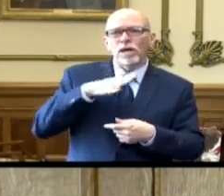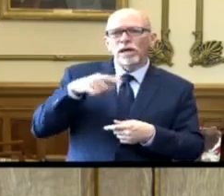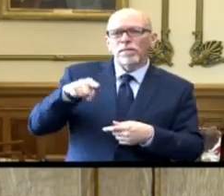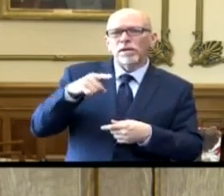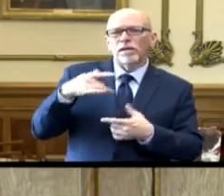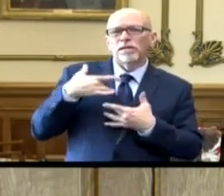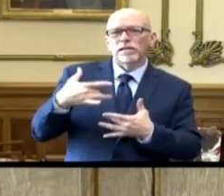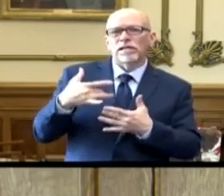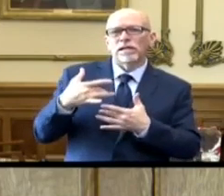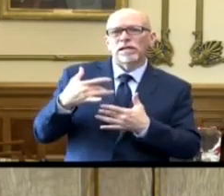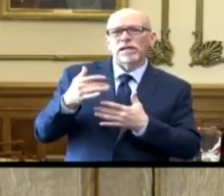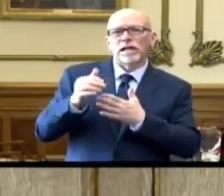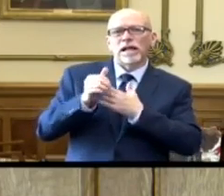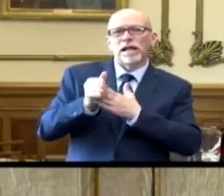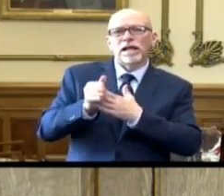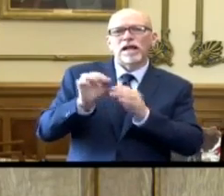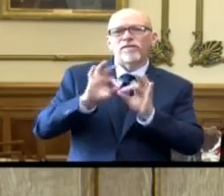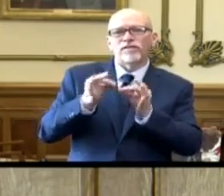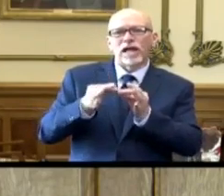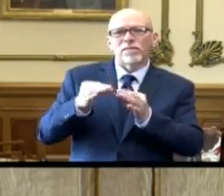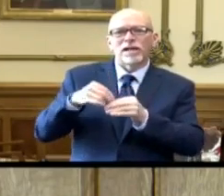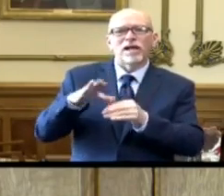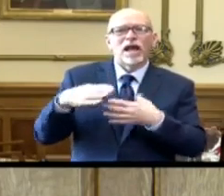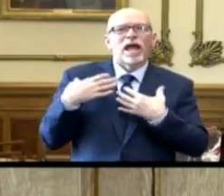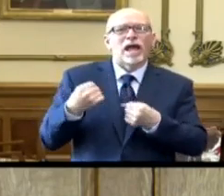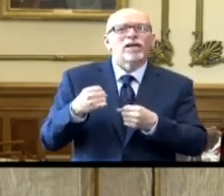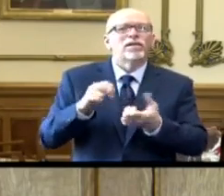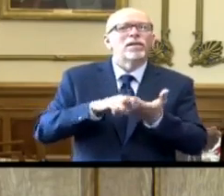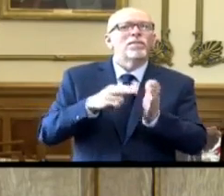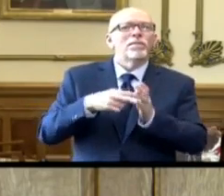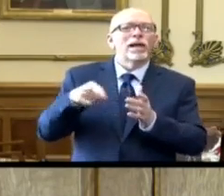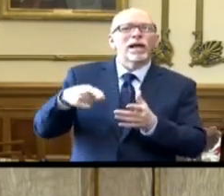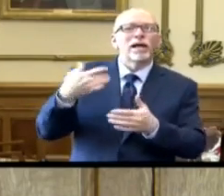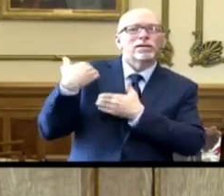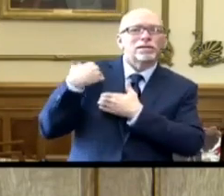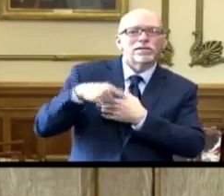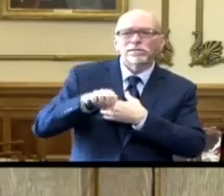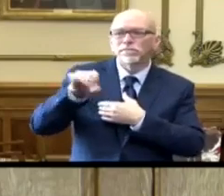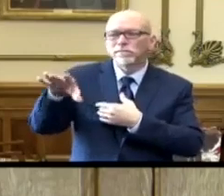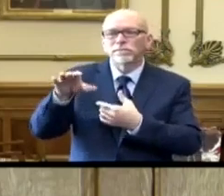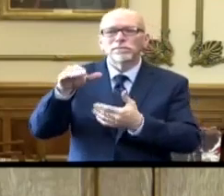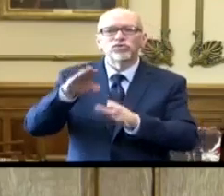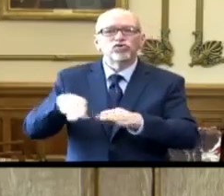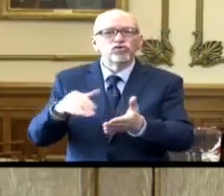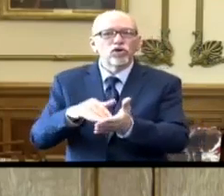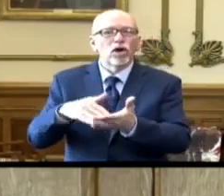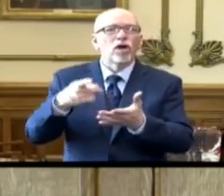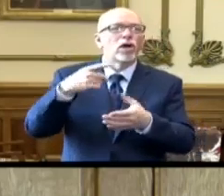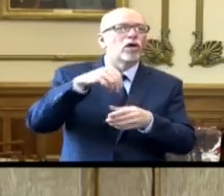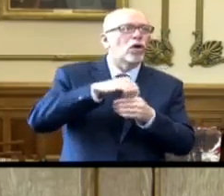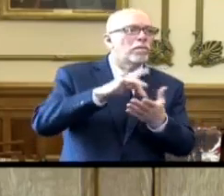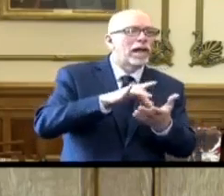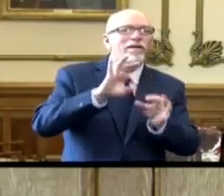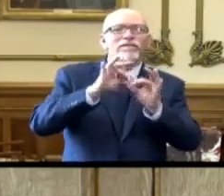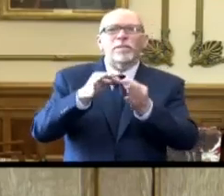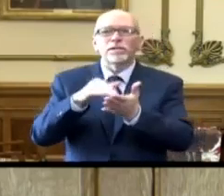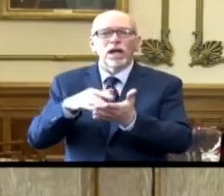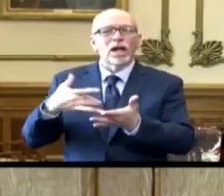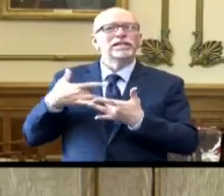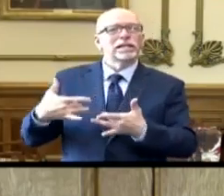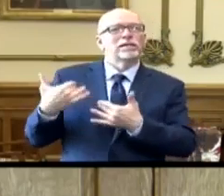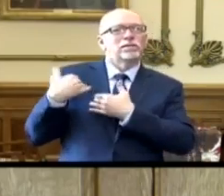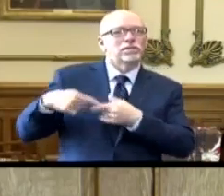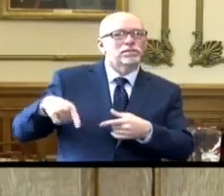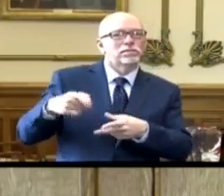often lead their families into their healthcare. So they pick the pediatricians and the internal medicine docs and the family docs and everyone else.